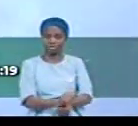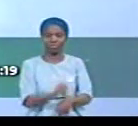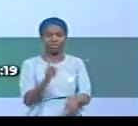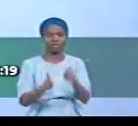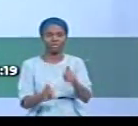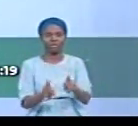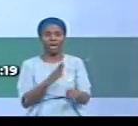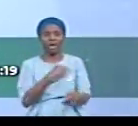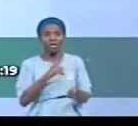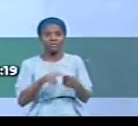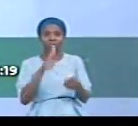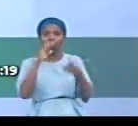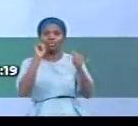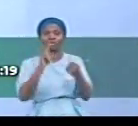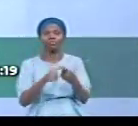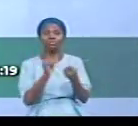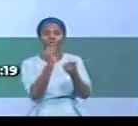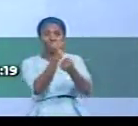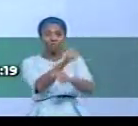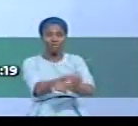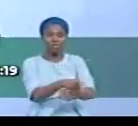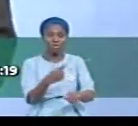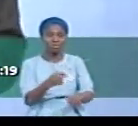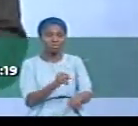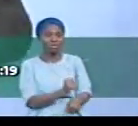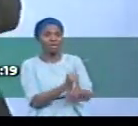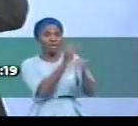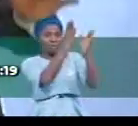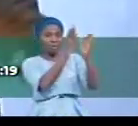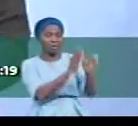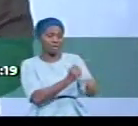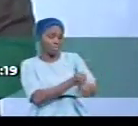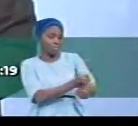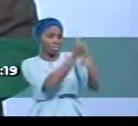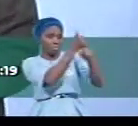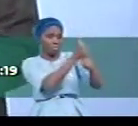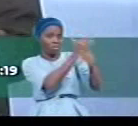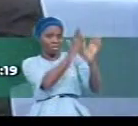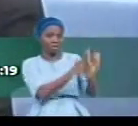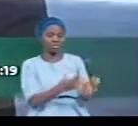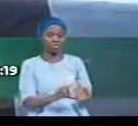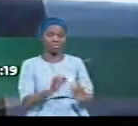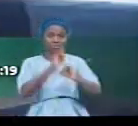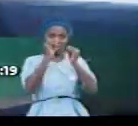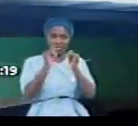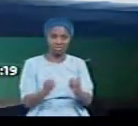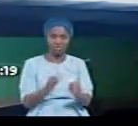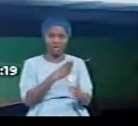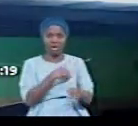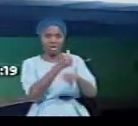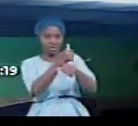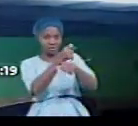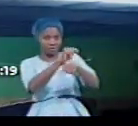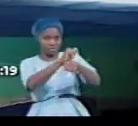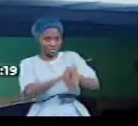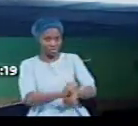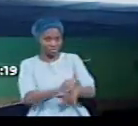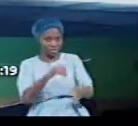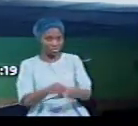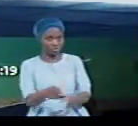the mountain of tradition and the mountain of idolatry in all those places, he needed